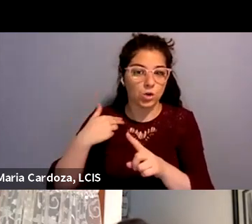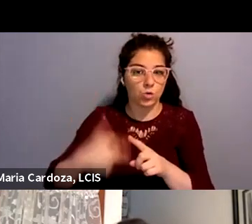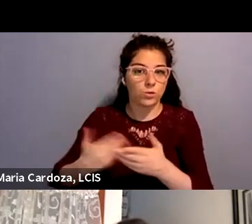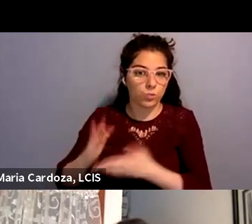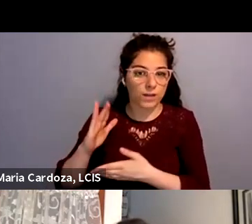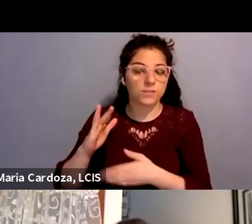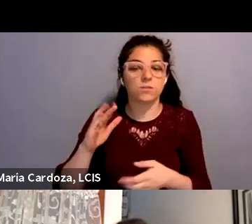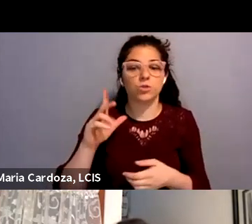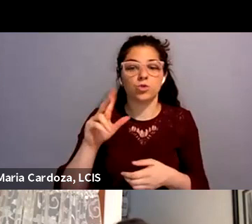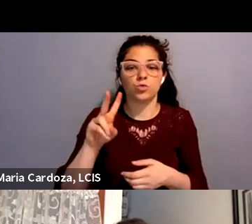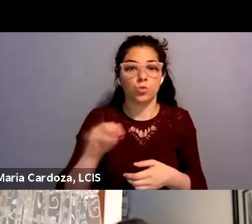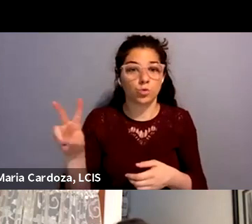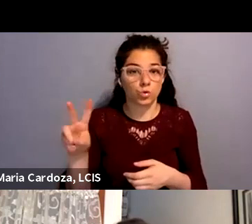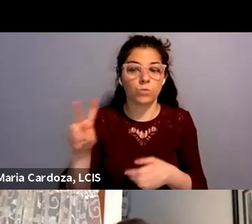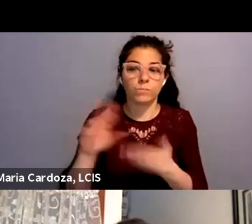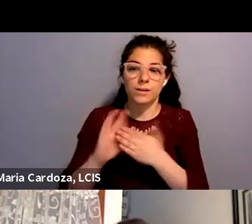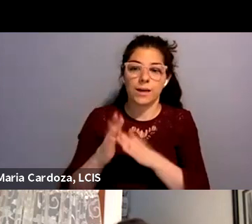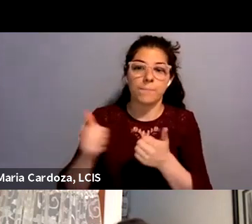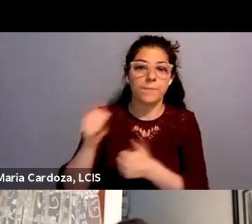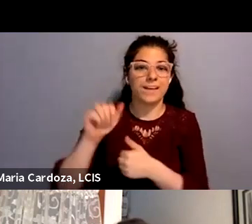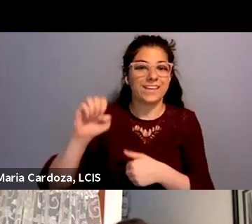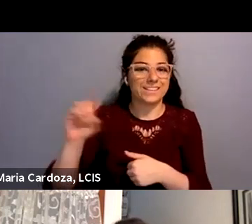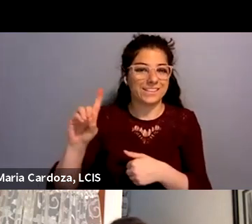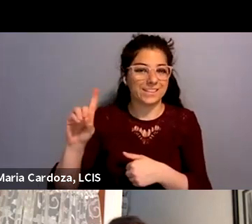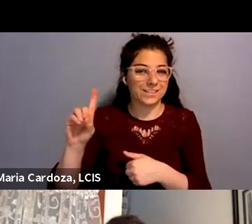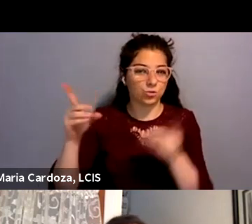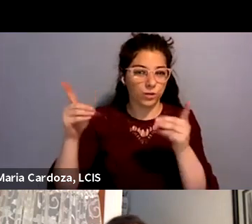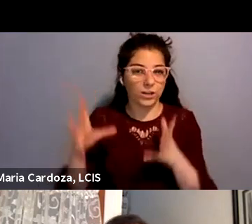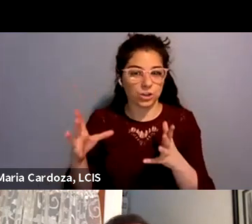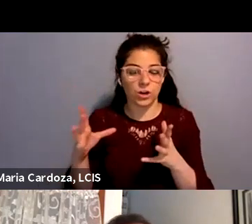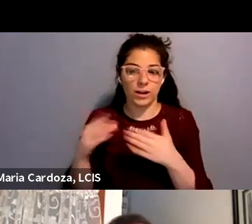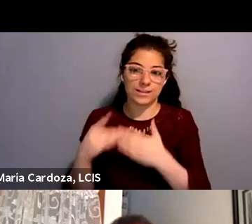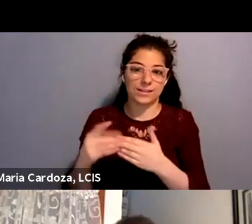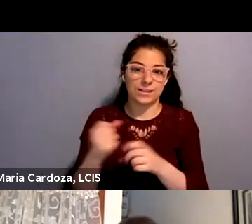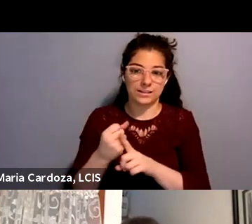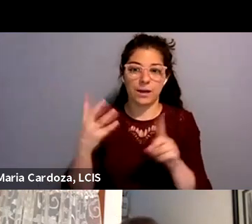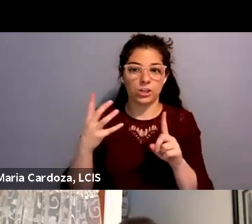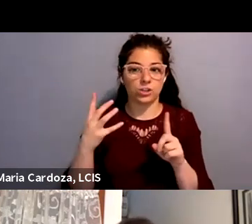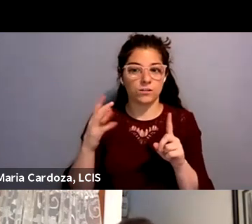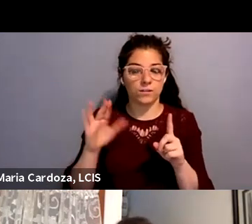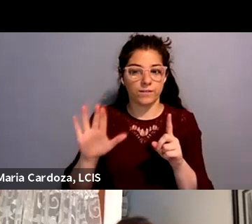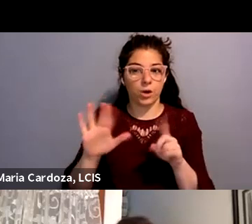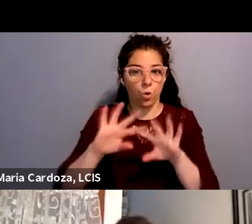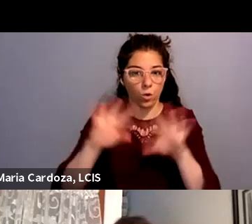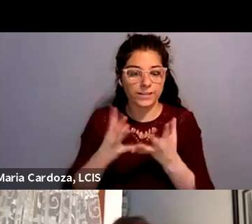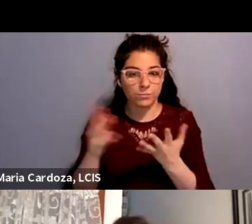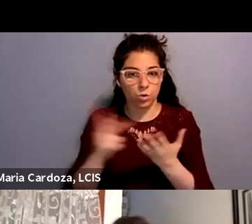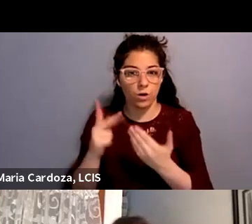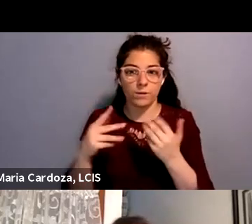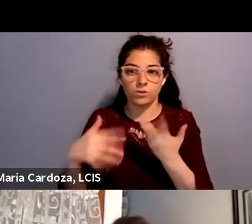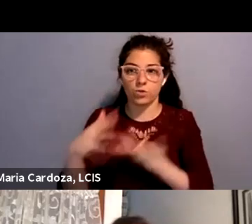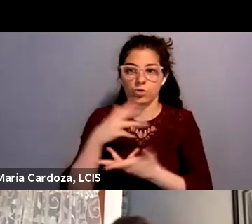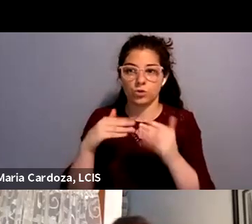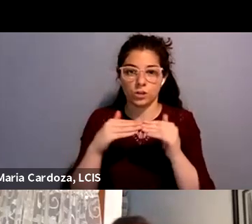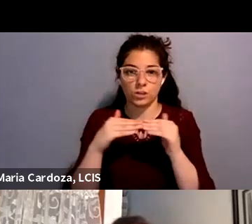2002, she became El Puente's executive director and continued to lead the expansion of El Puente's holistic programs and social justice work in